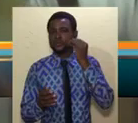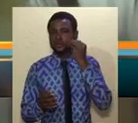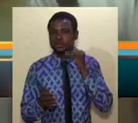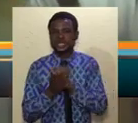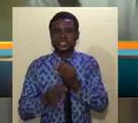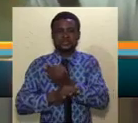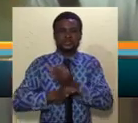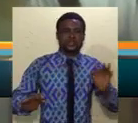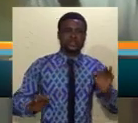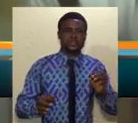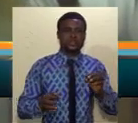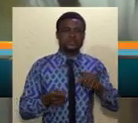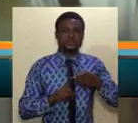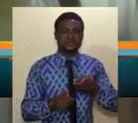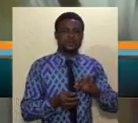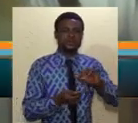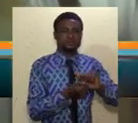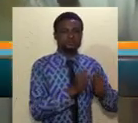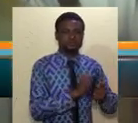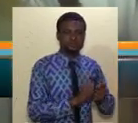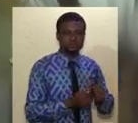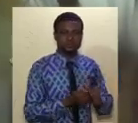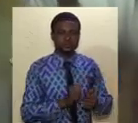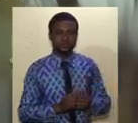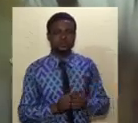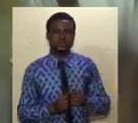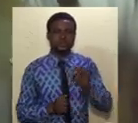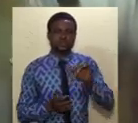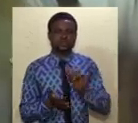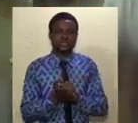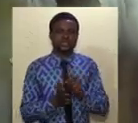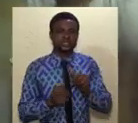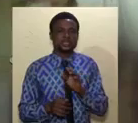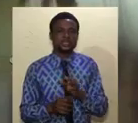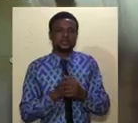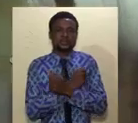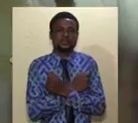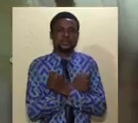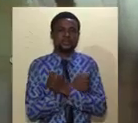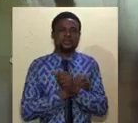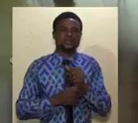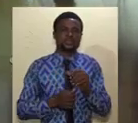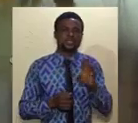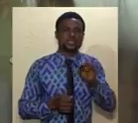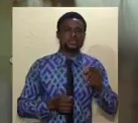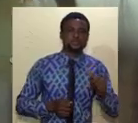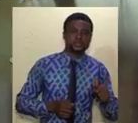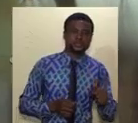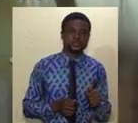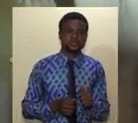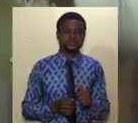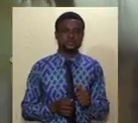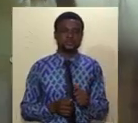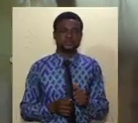Yeah. Children have a right to live in a peaceful environment so that they can blossom and they can flourish. So we believe that's